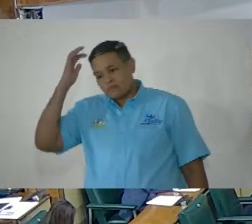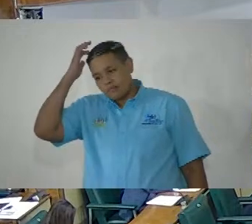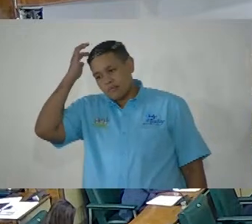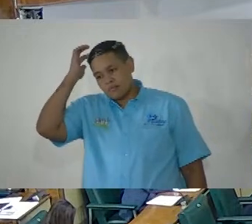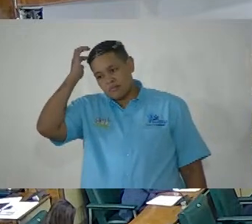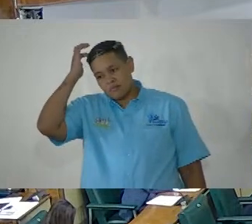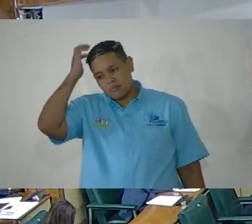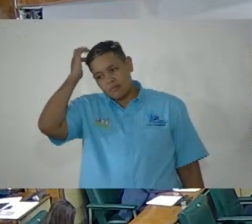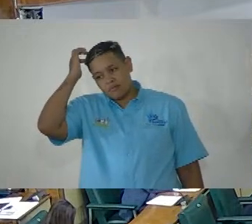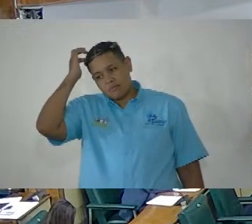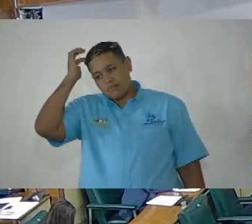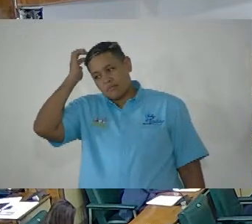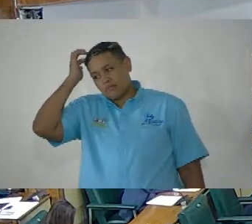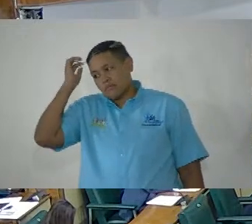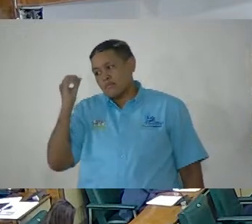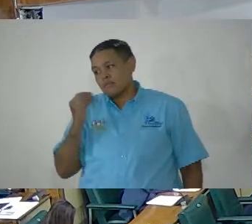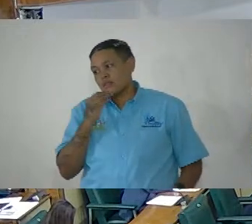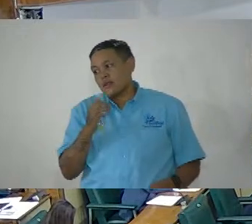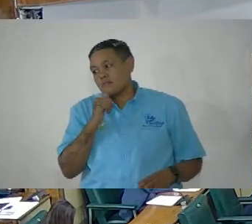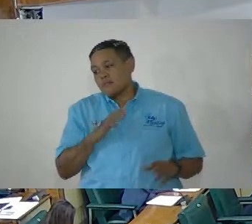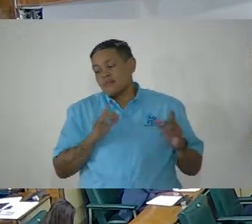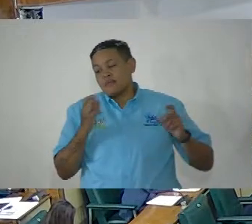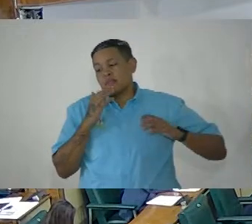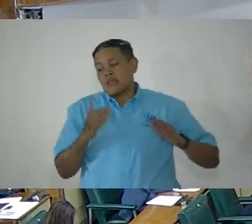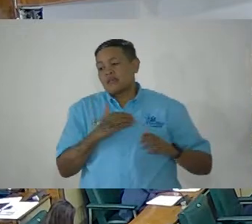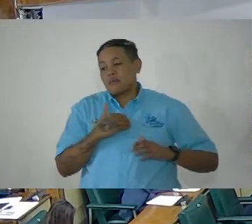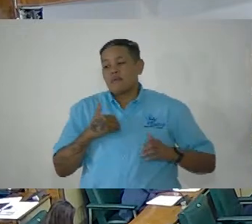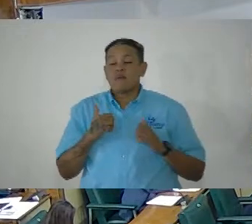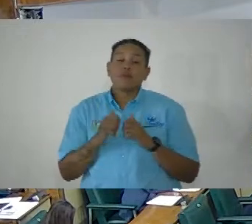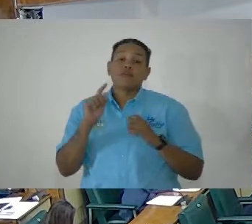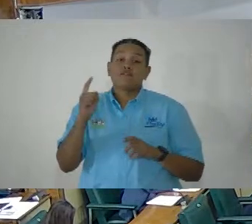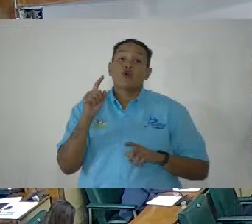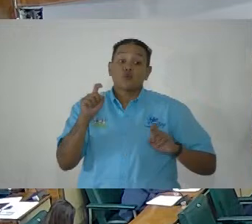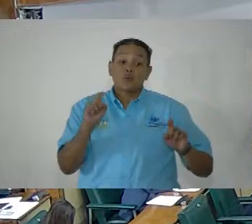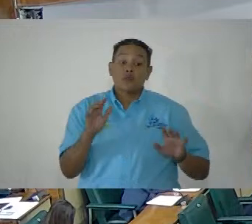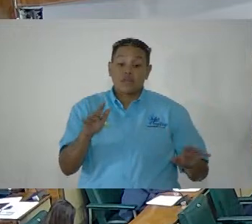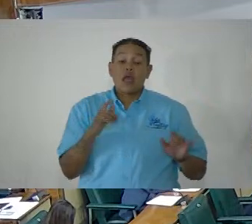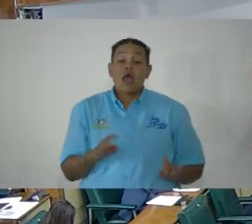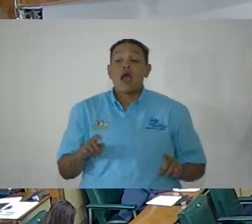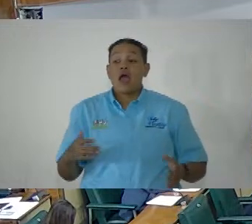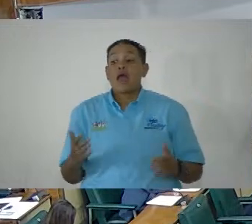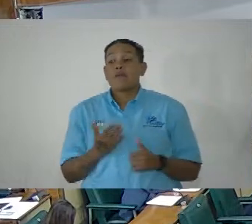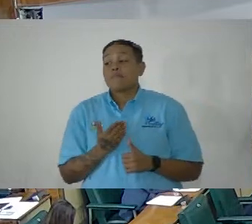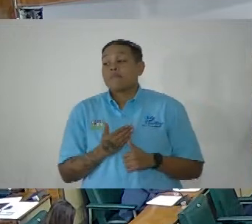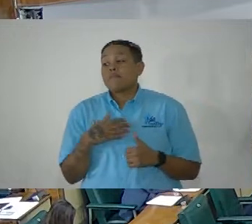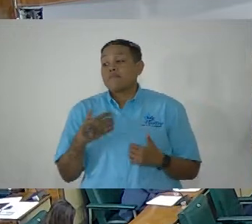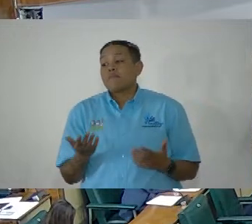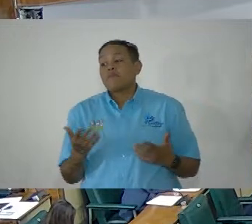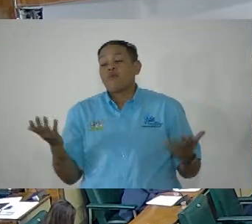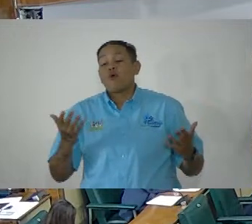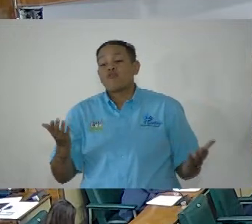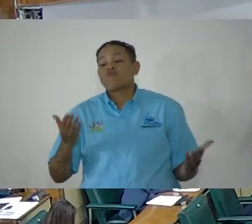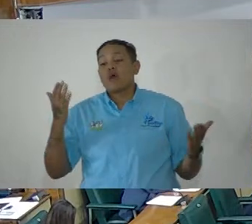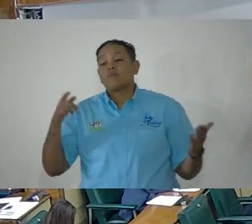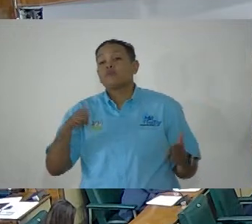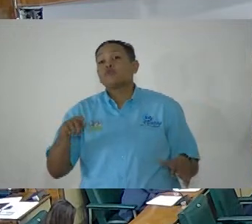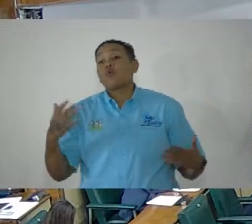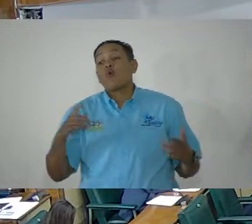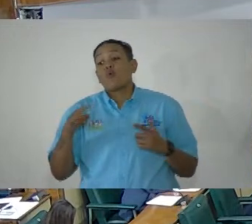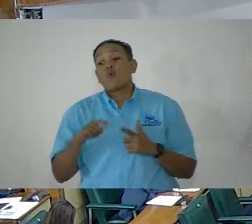Thank you, Madam Speaker. Thanks to the member. With respect to the first question, what the recommendation is that